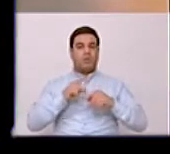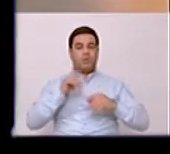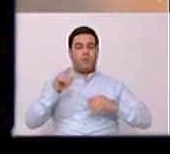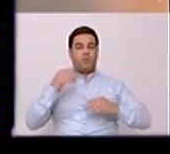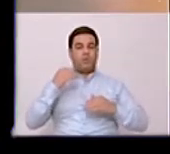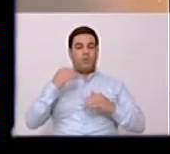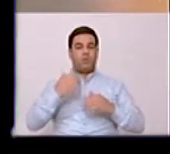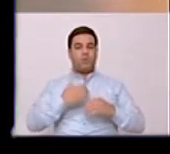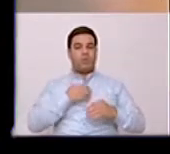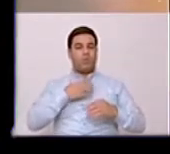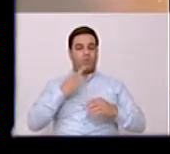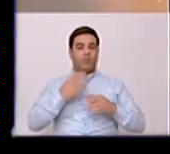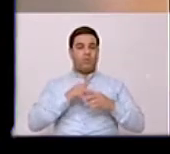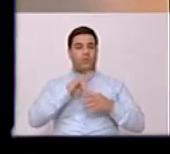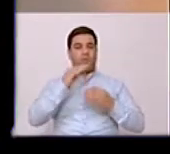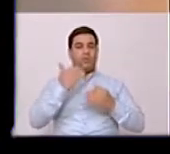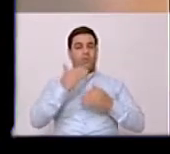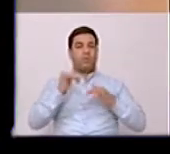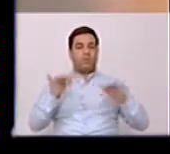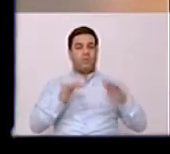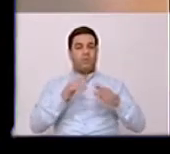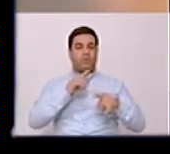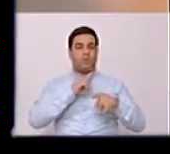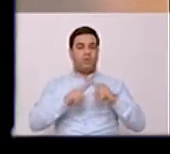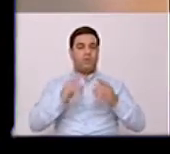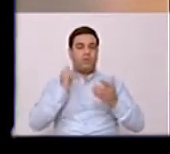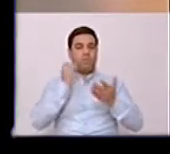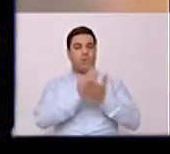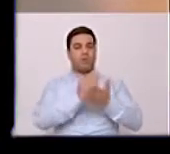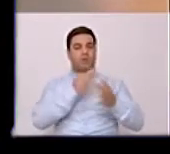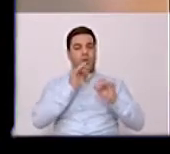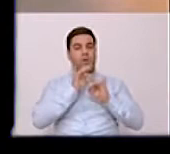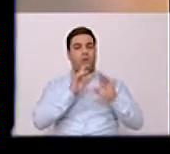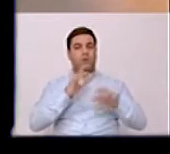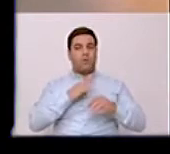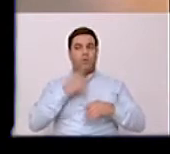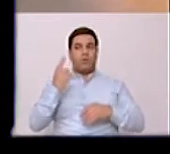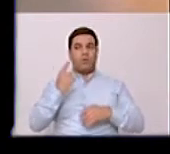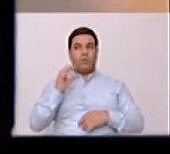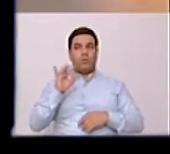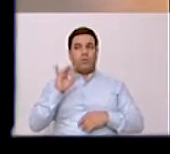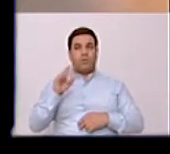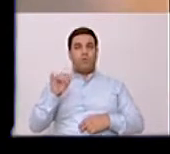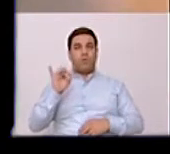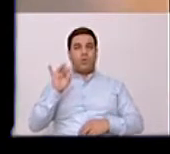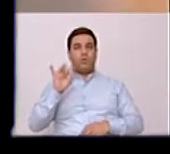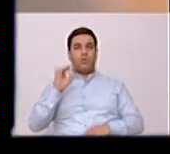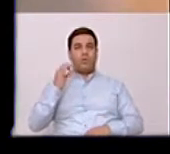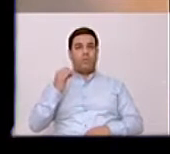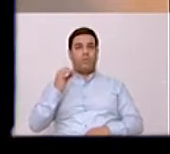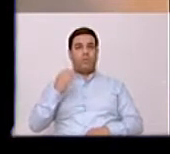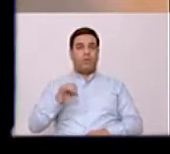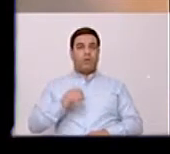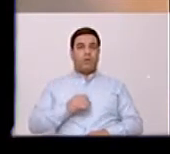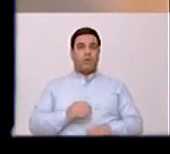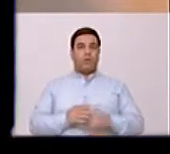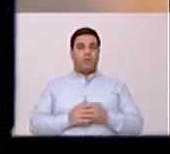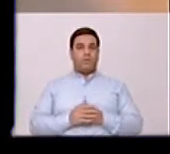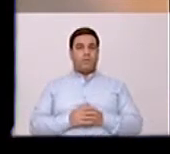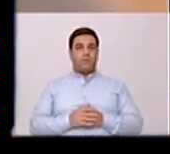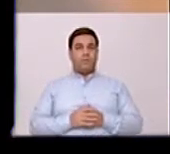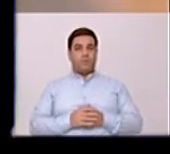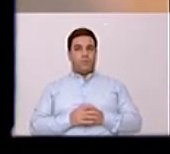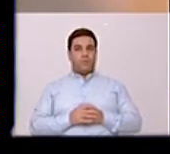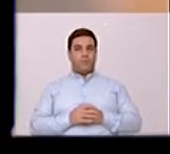tortmasdan Rahimbiyning qilmishlarini uning yuziga ayta oladigan birdan bir obraz bu Ibrohimbiy obrazi edi.